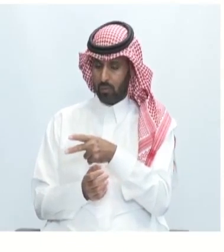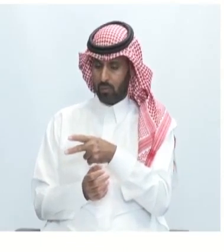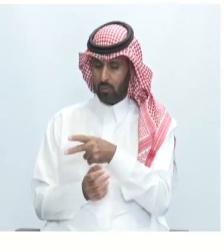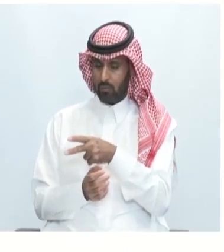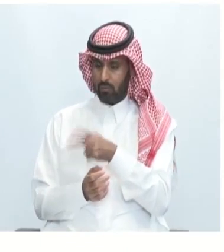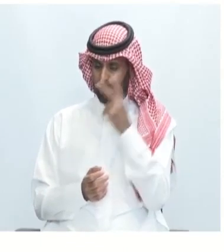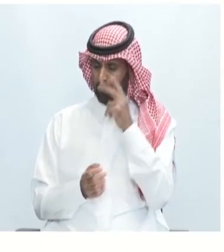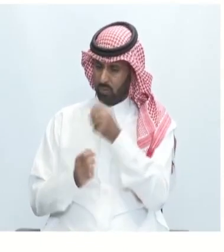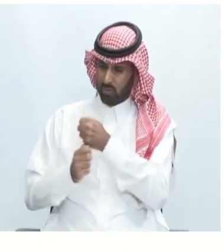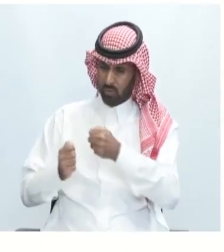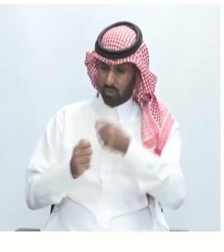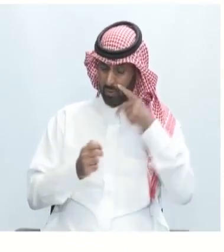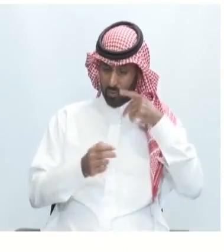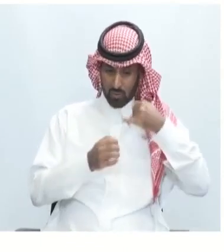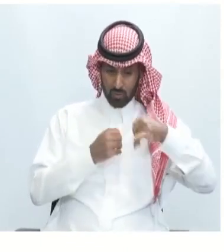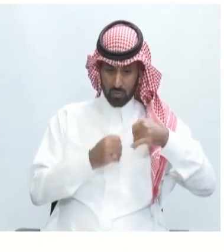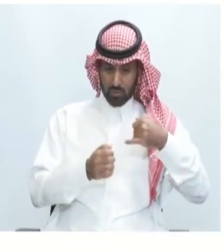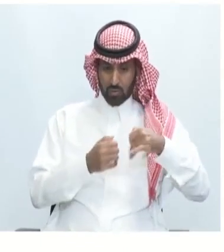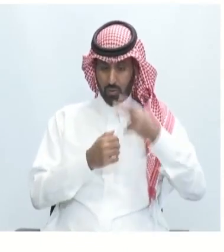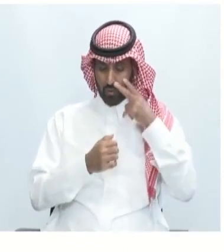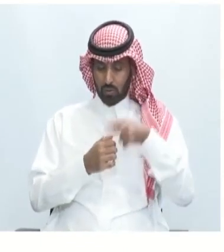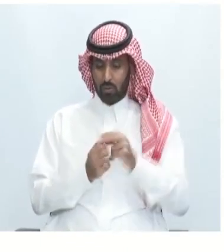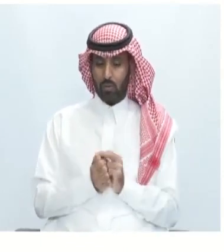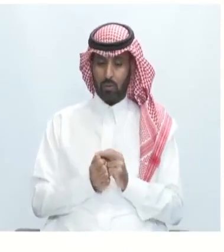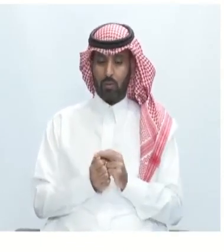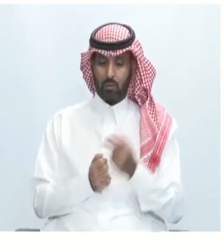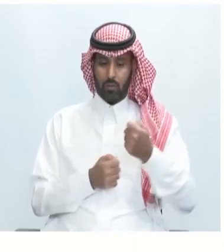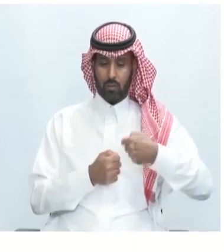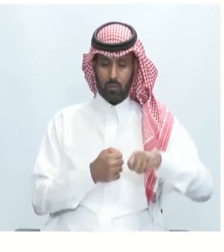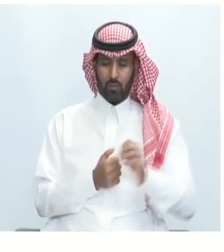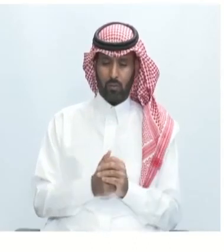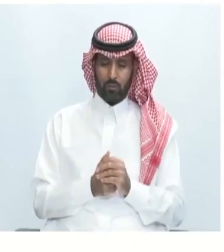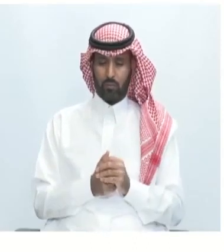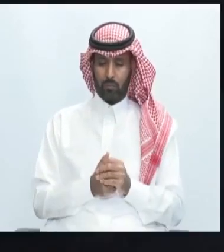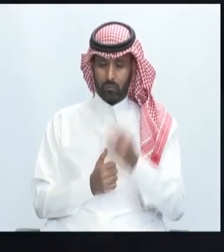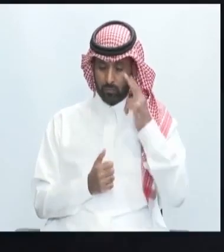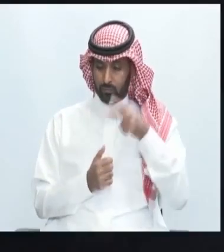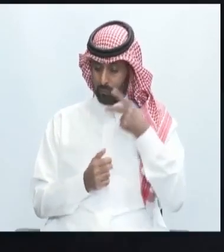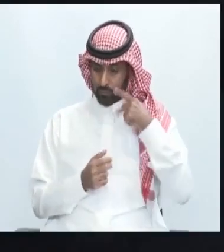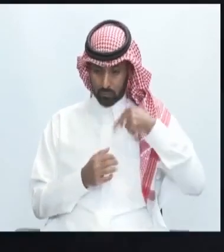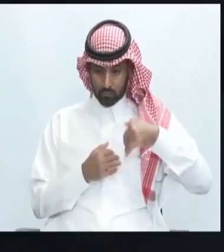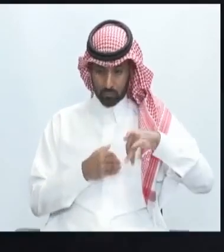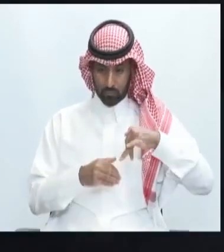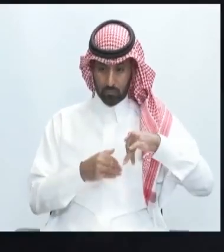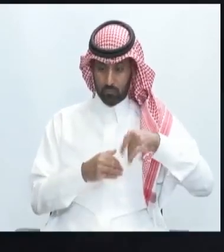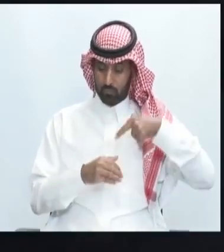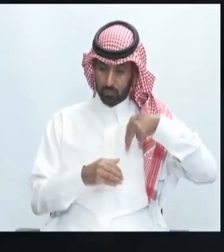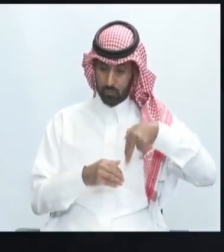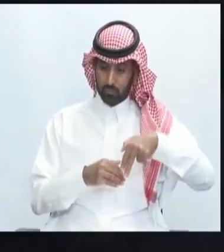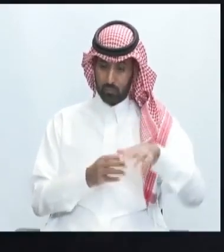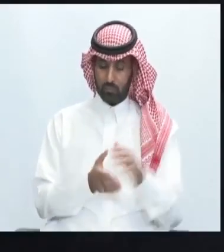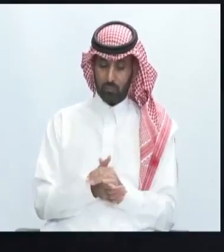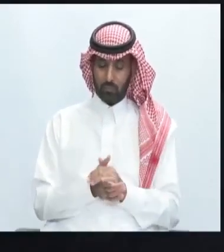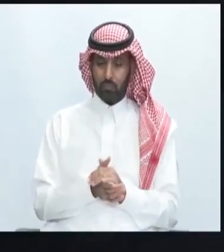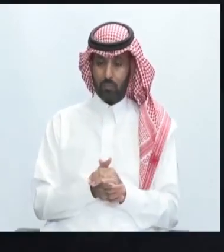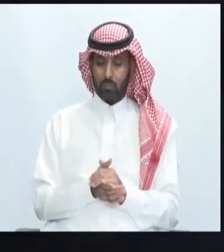the sidewalk. The police will fine him for littering the sidewalk. This is an easy one. Yes,